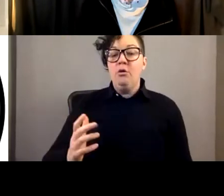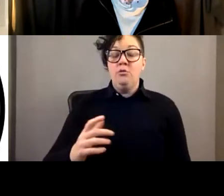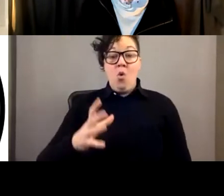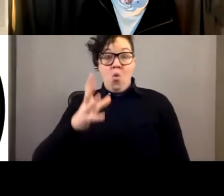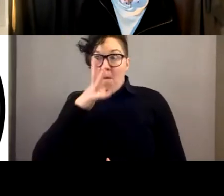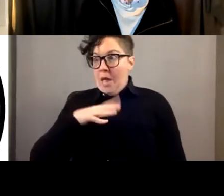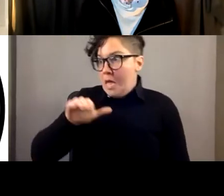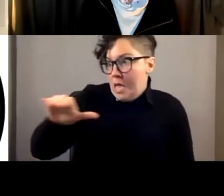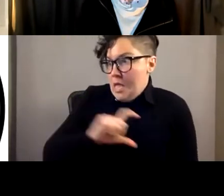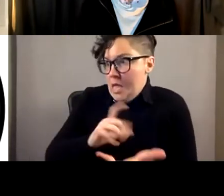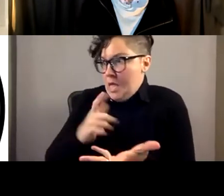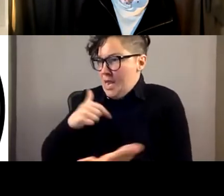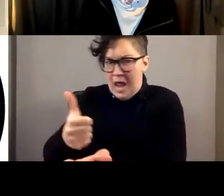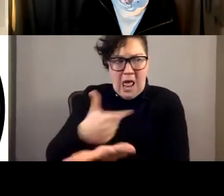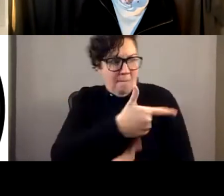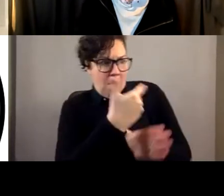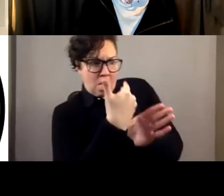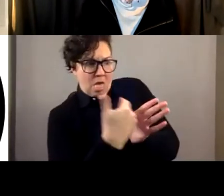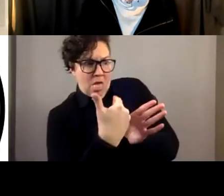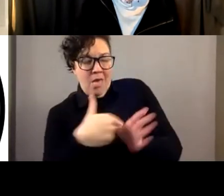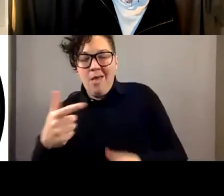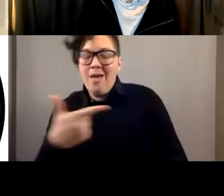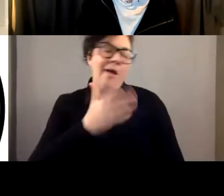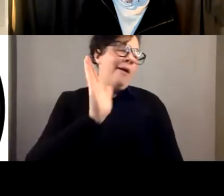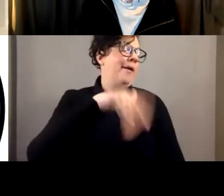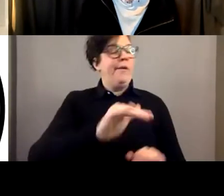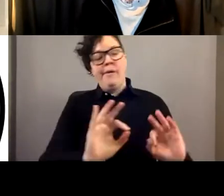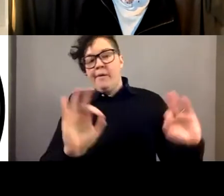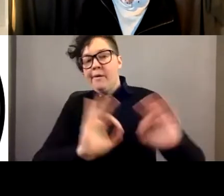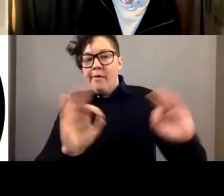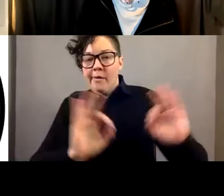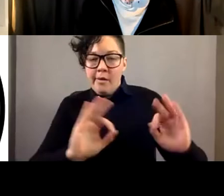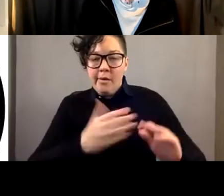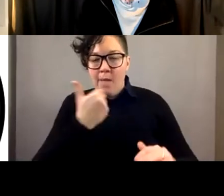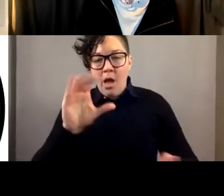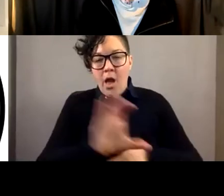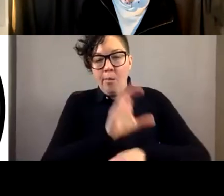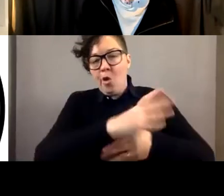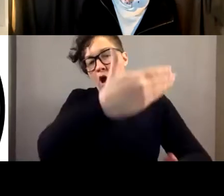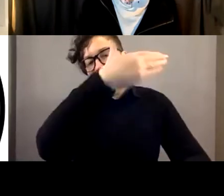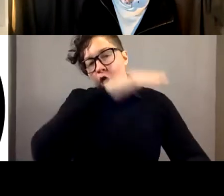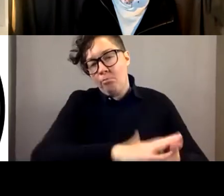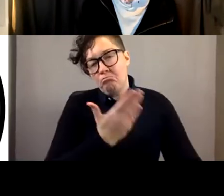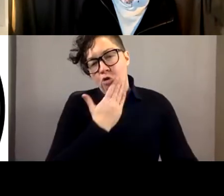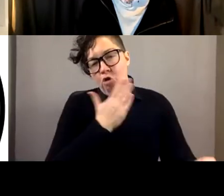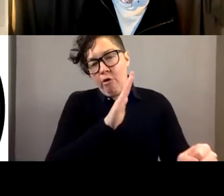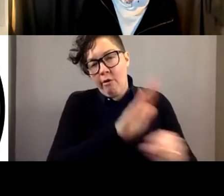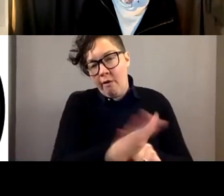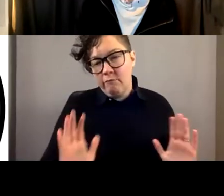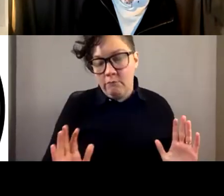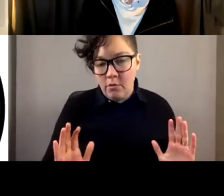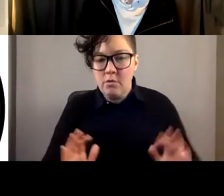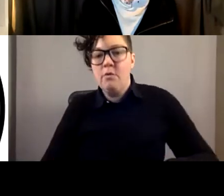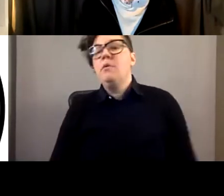their concerns were largely dismissed. They were told to get off their computers and not feed the trolls by